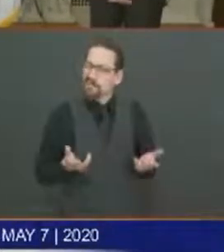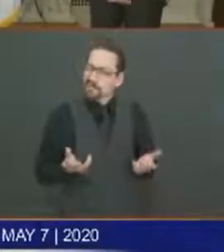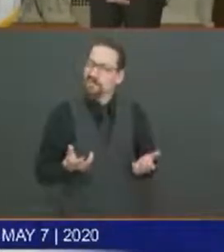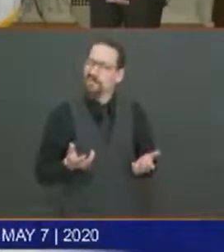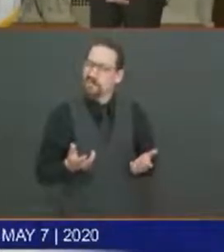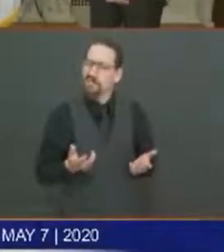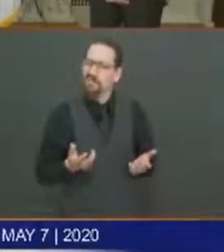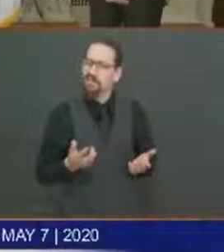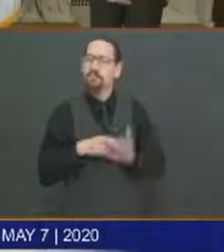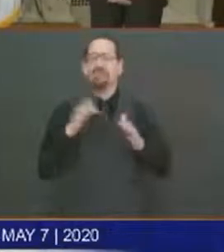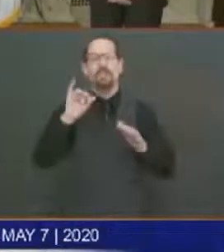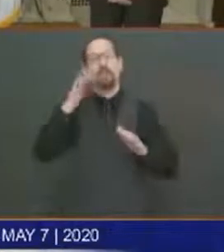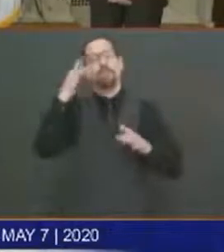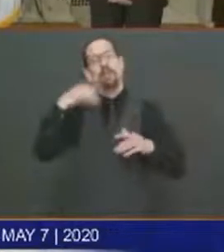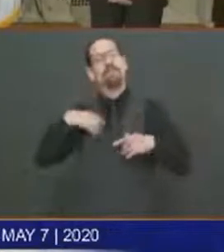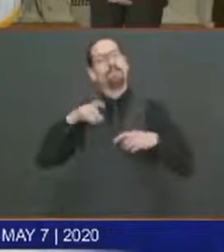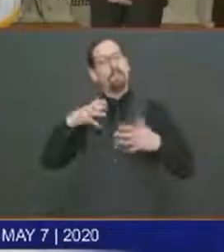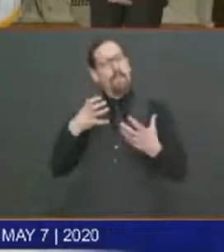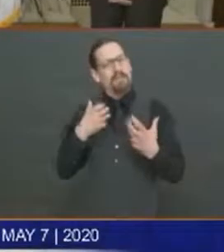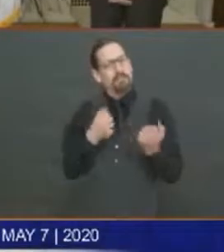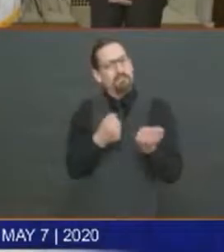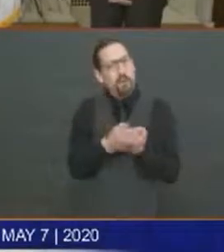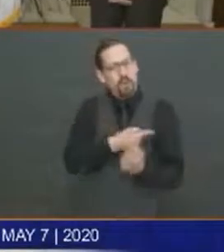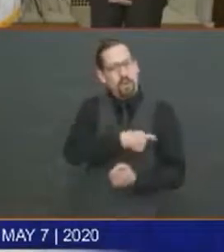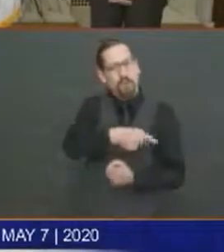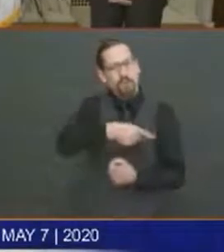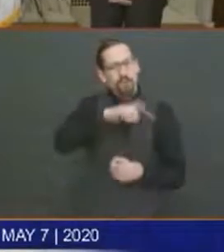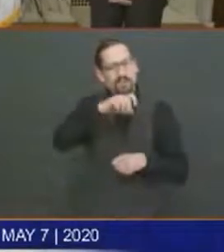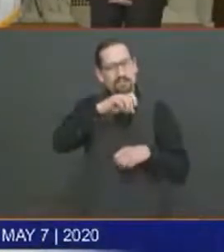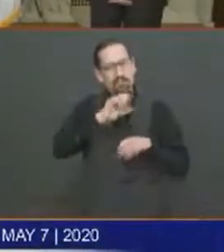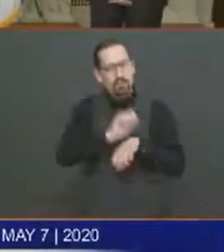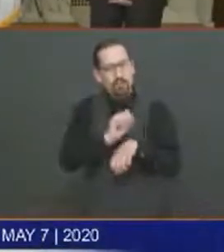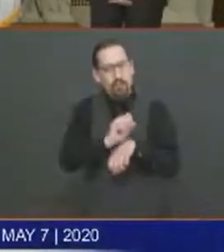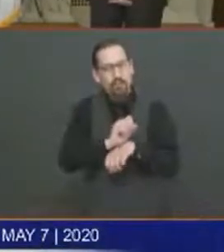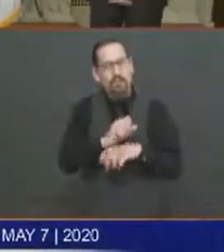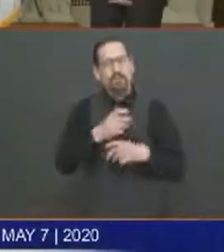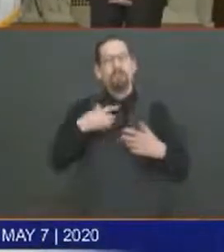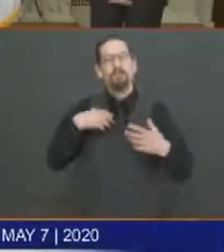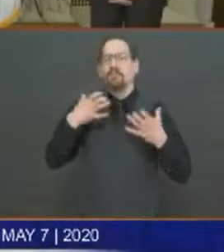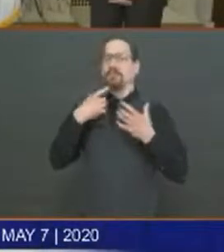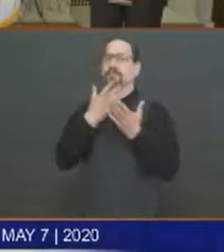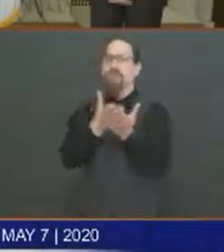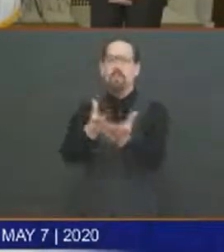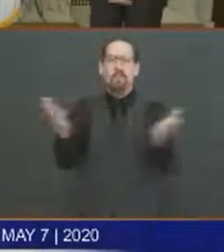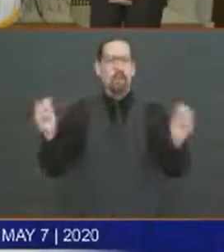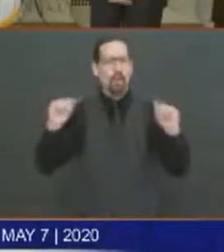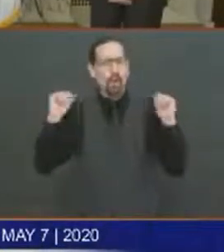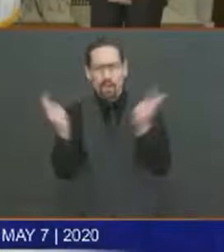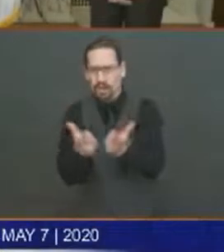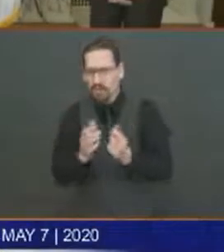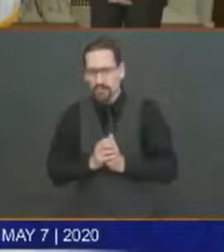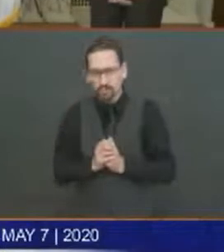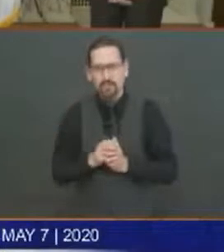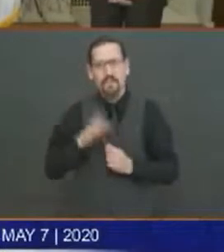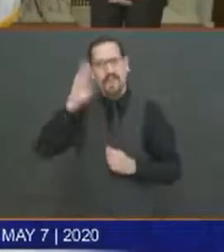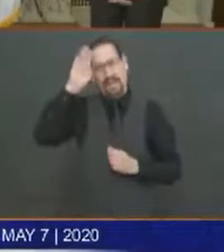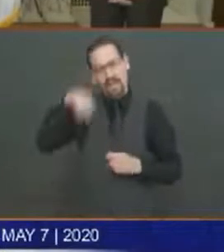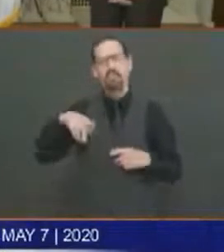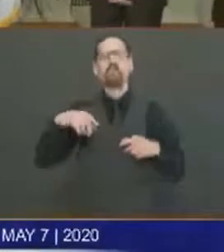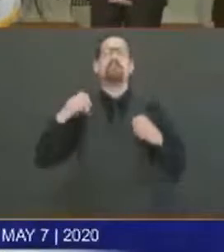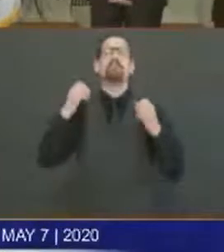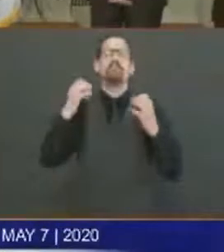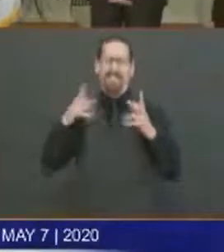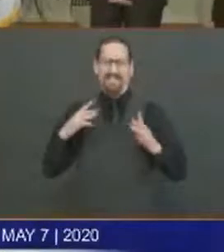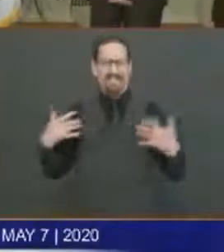extra guidance. So what I would say to them is, and I'm going to say this to everybody, I know you're afraid. I understand